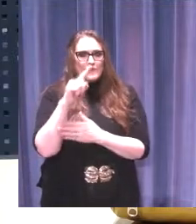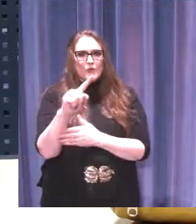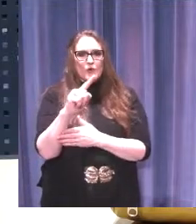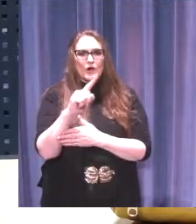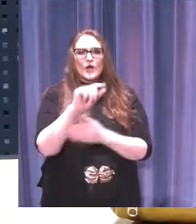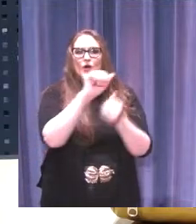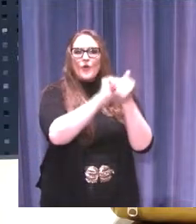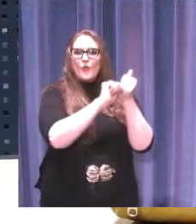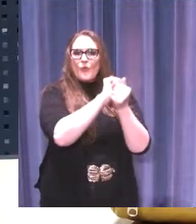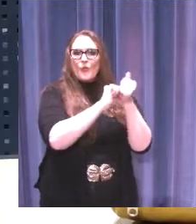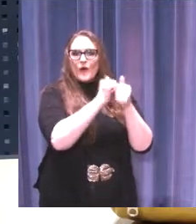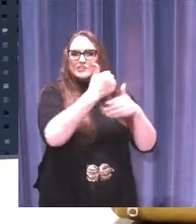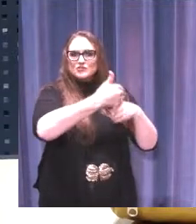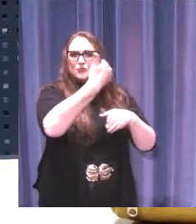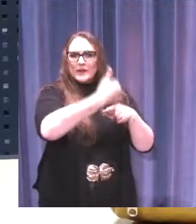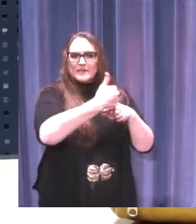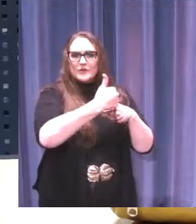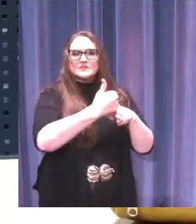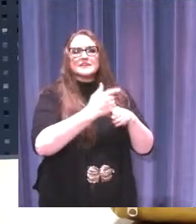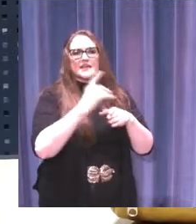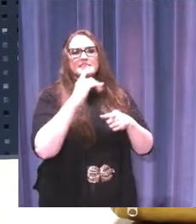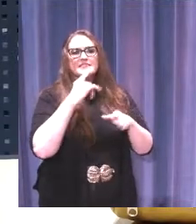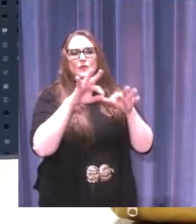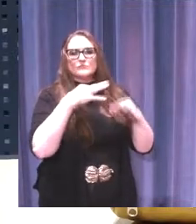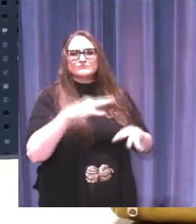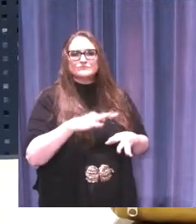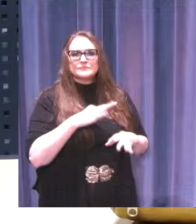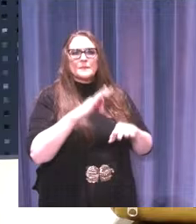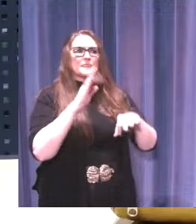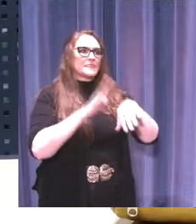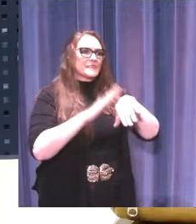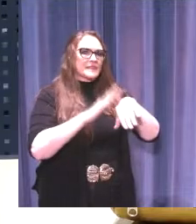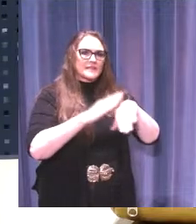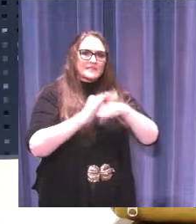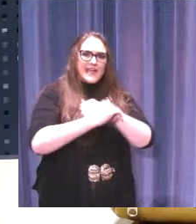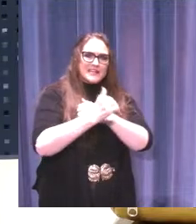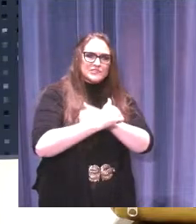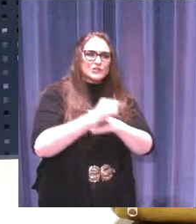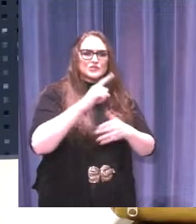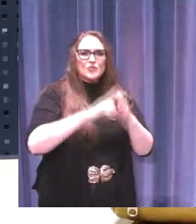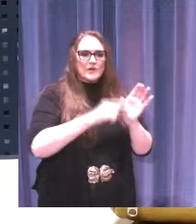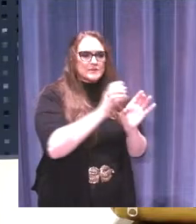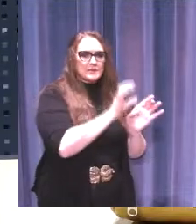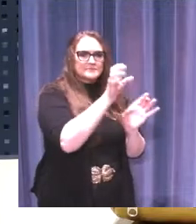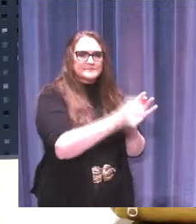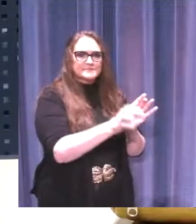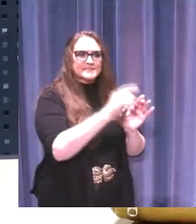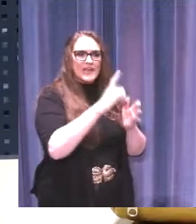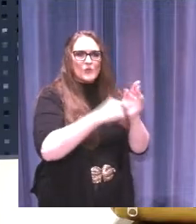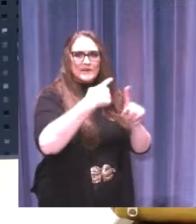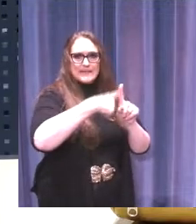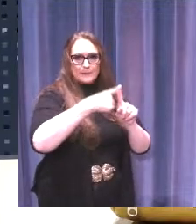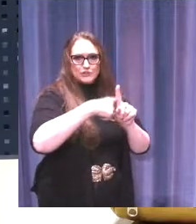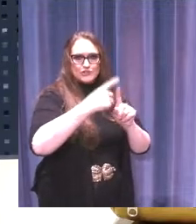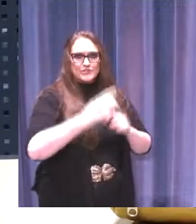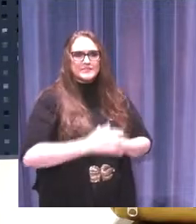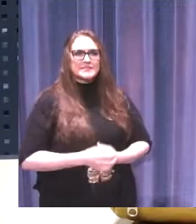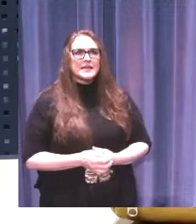the windows, that tell you the hazards and what to store it next to and whatnot, and various temperatures.